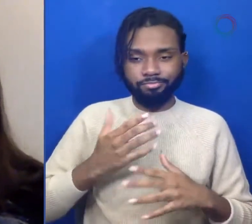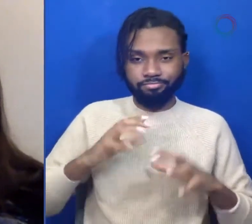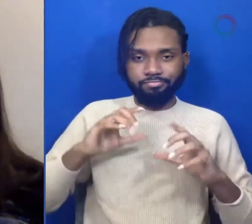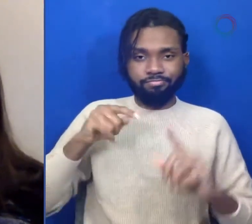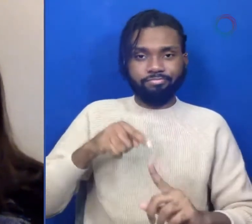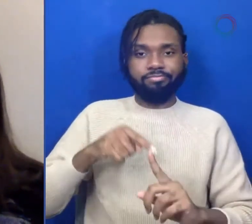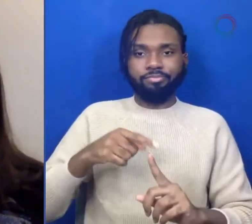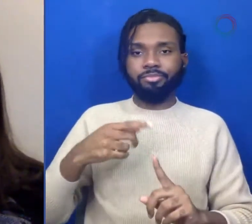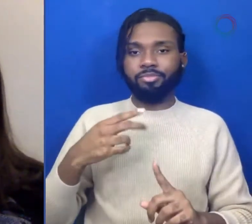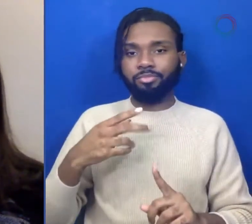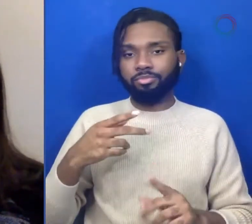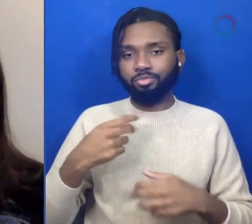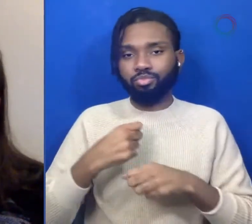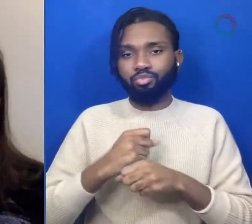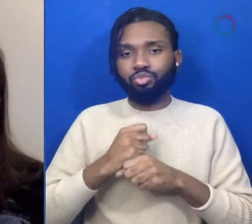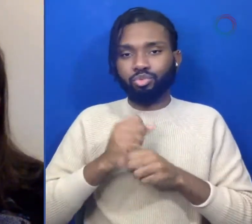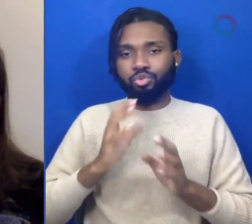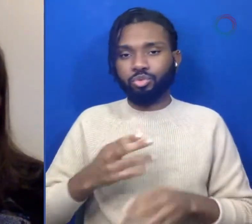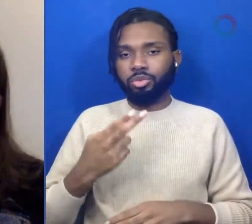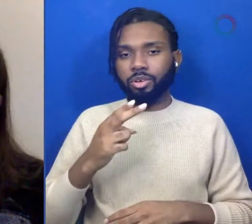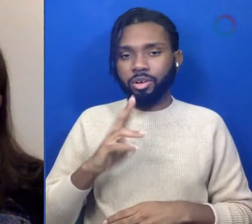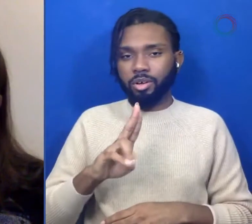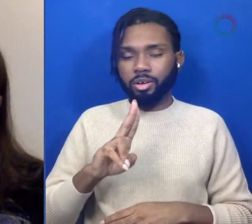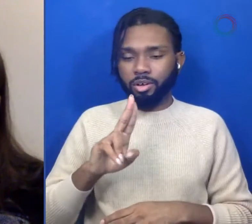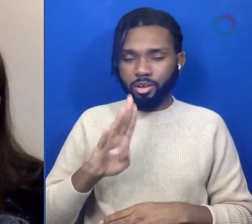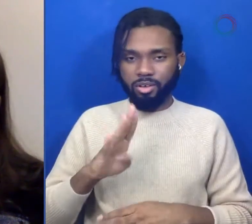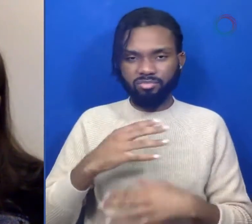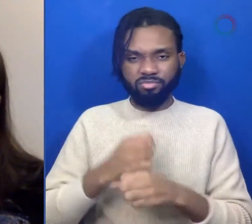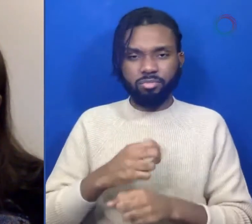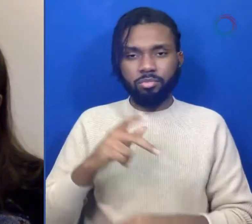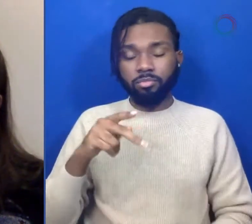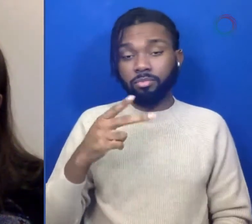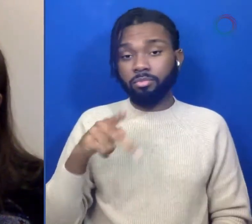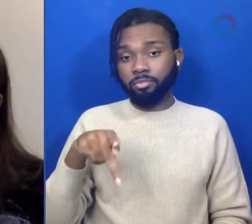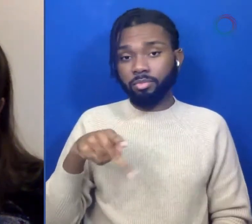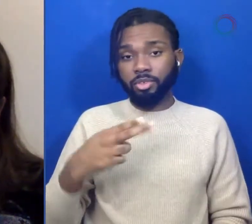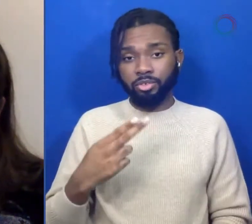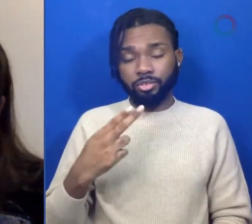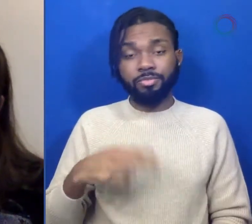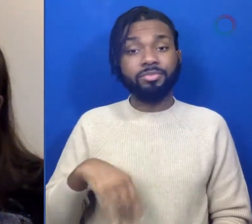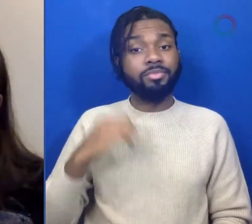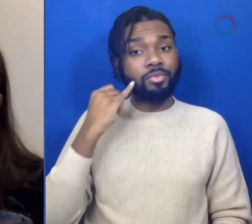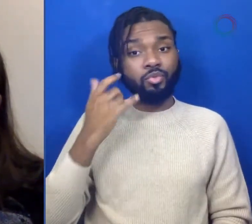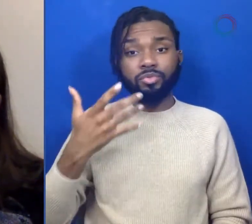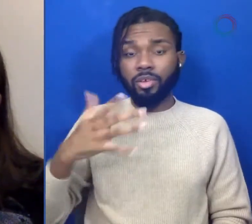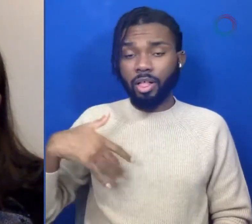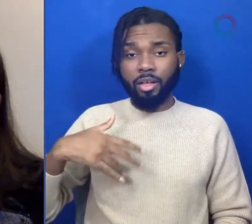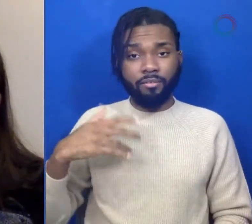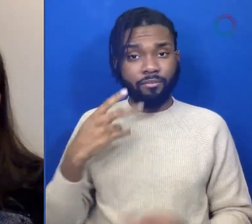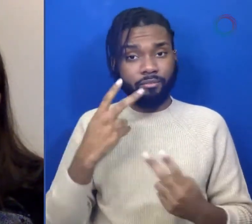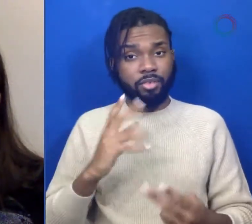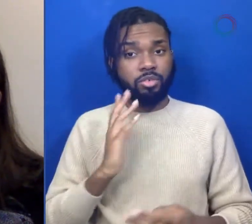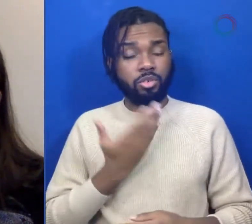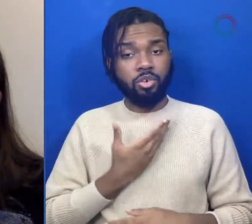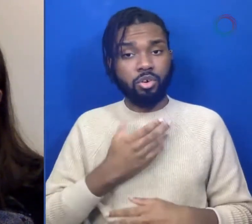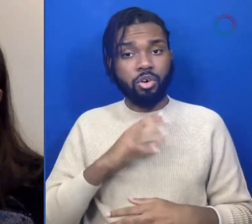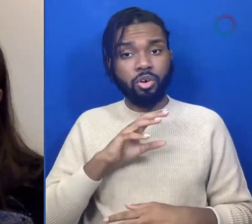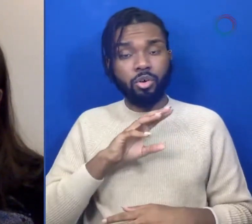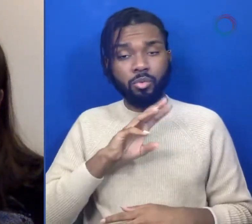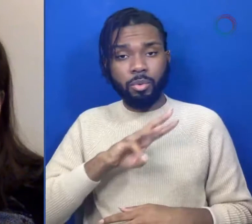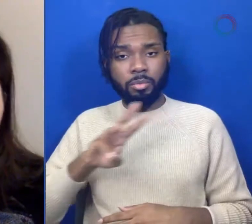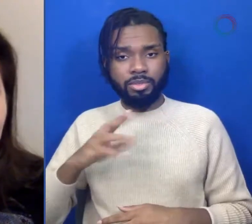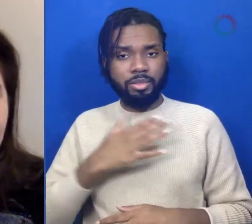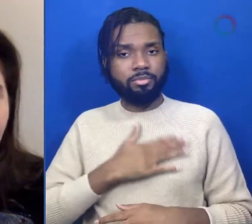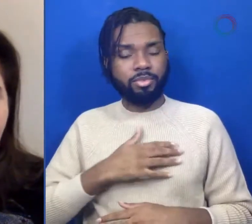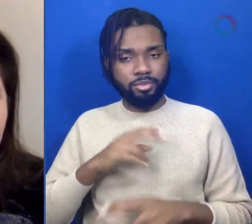in a short bit. I'll throw out that please, if you haven't been to the Producer Hub website, please do join us